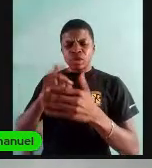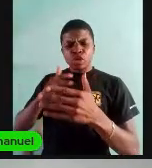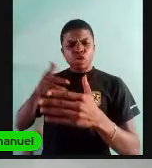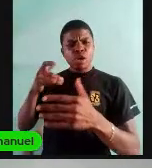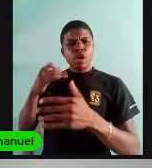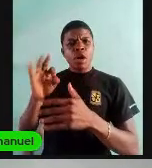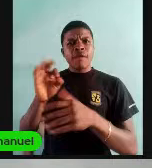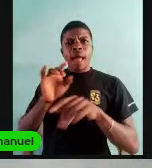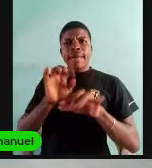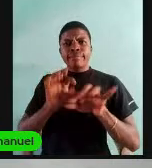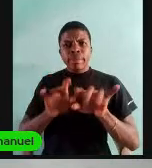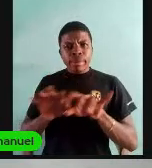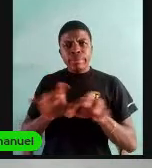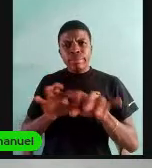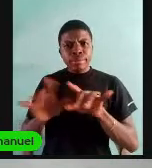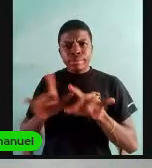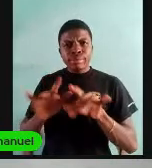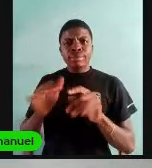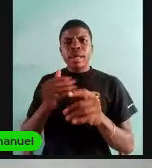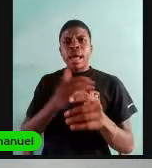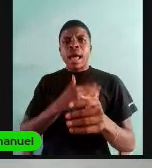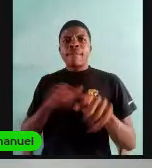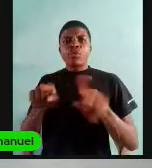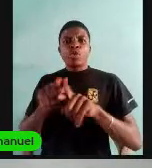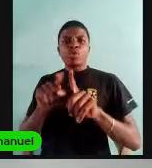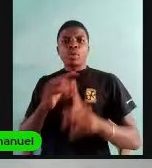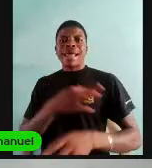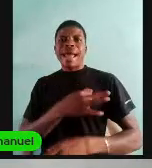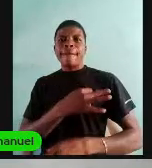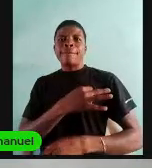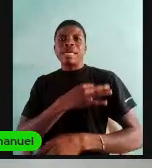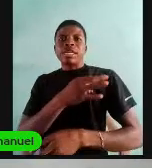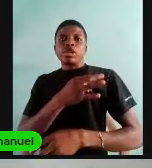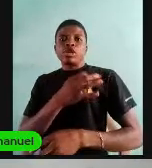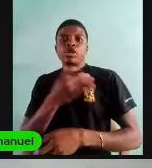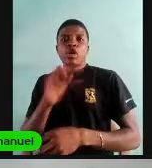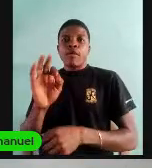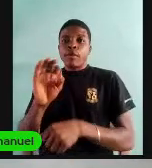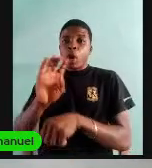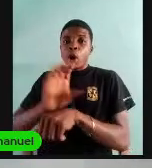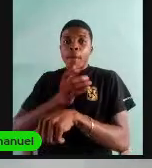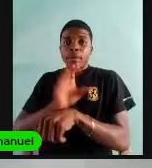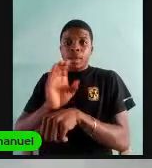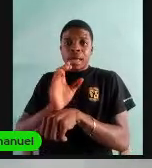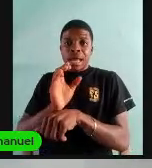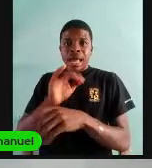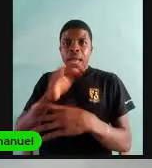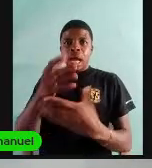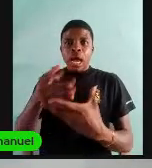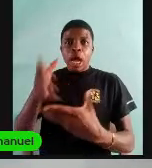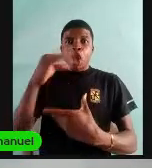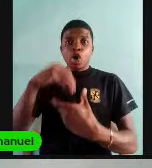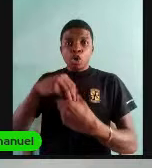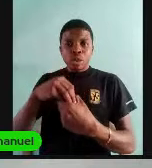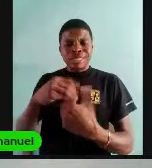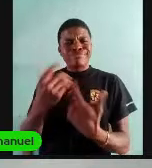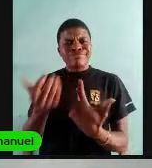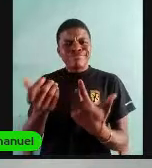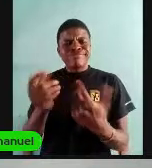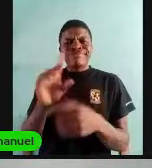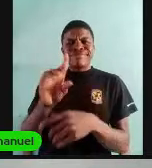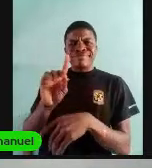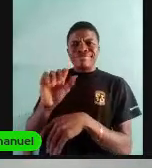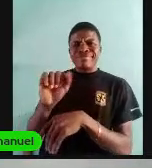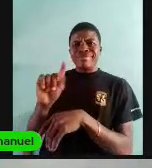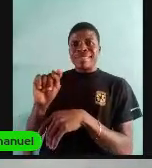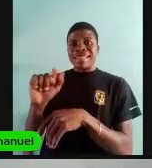applications, including what algorithms, data structures, and problem-solving what techniques. So now, the key concepts that